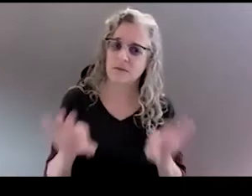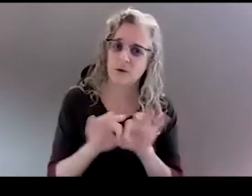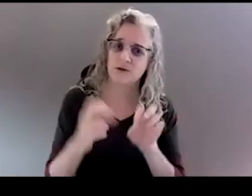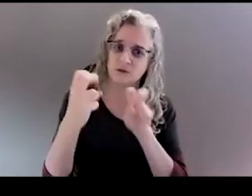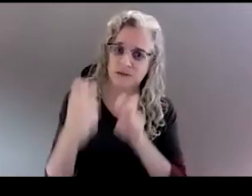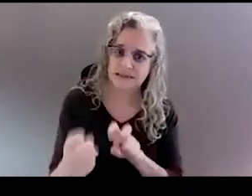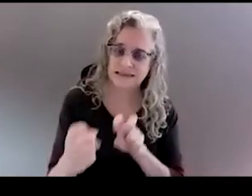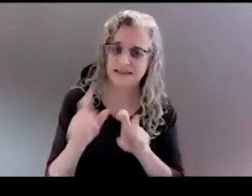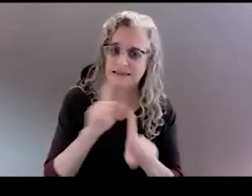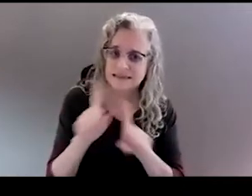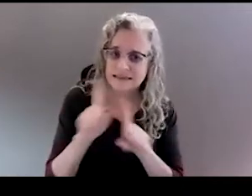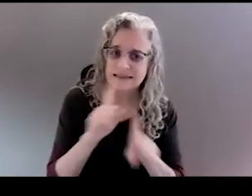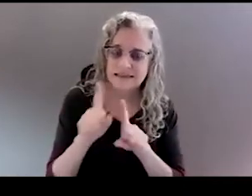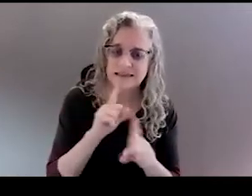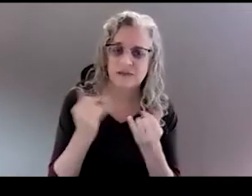So really